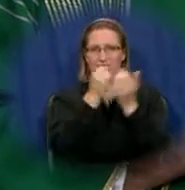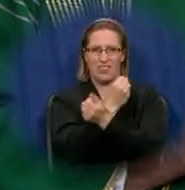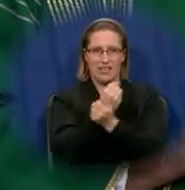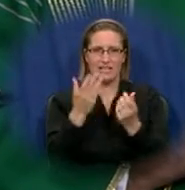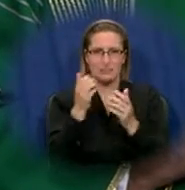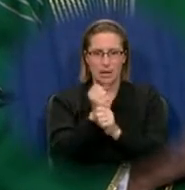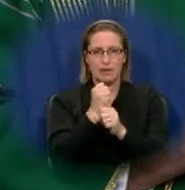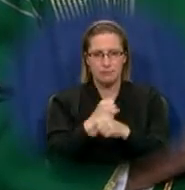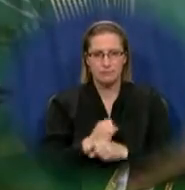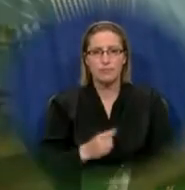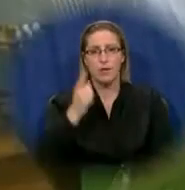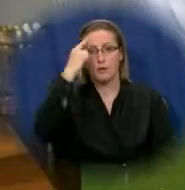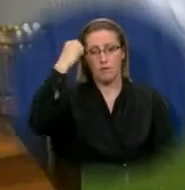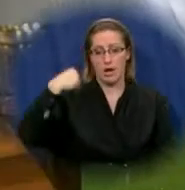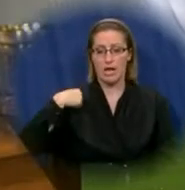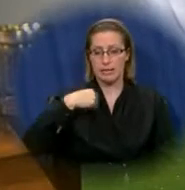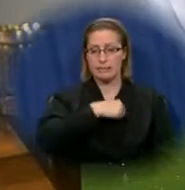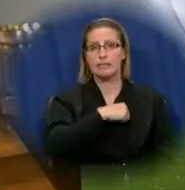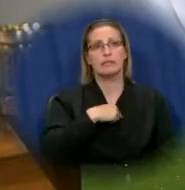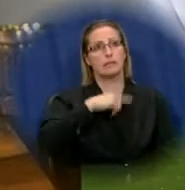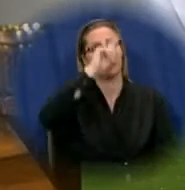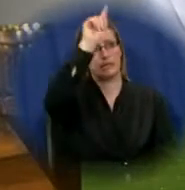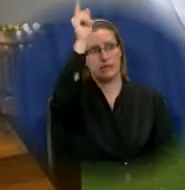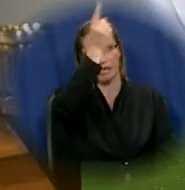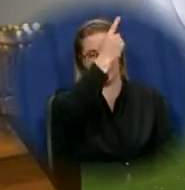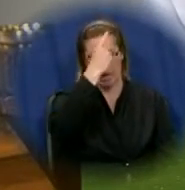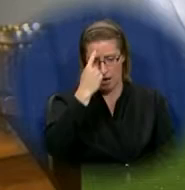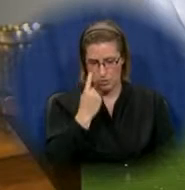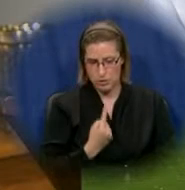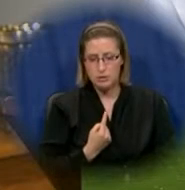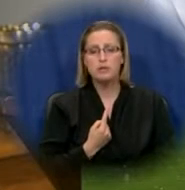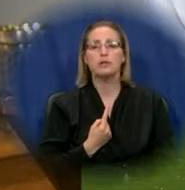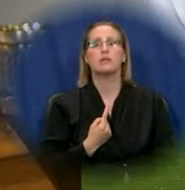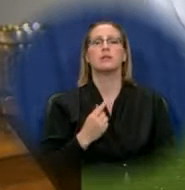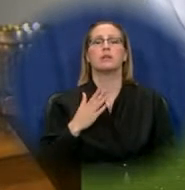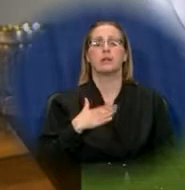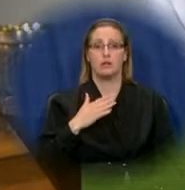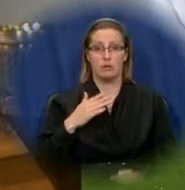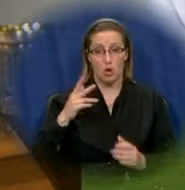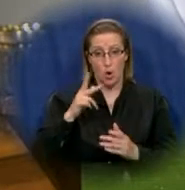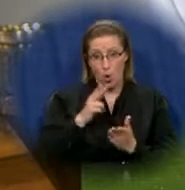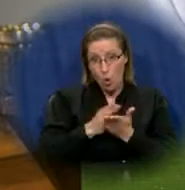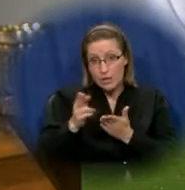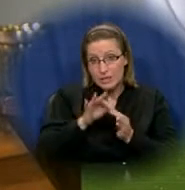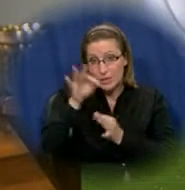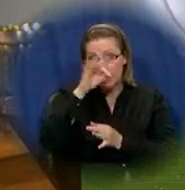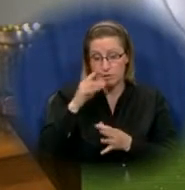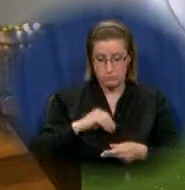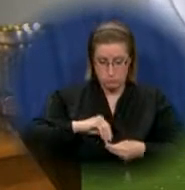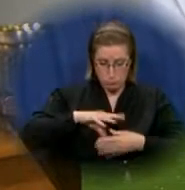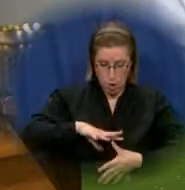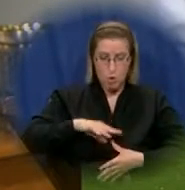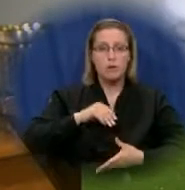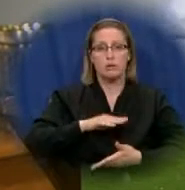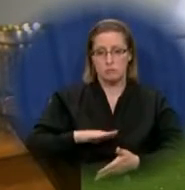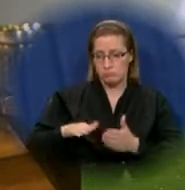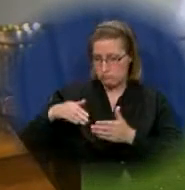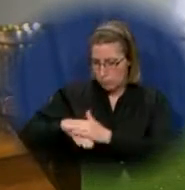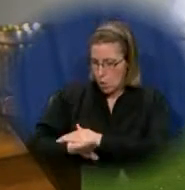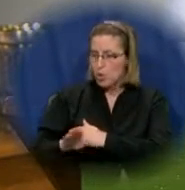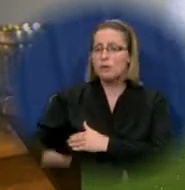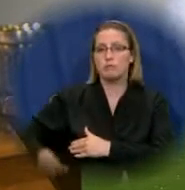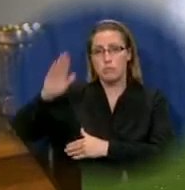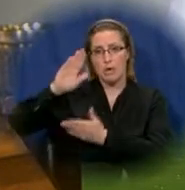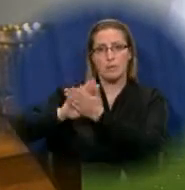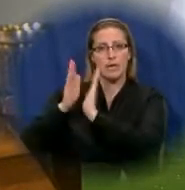all things were made. For us men and for our salvation, he came down from heaven, and by the Holy Spirit was incarnate of the Virgin